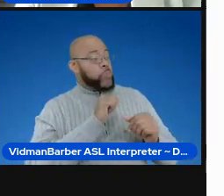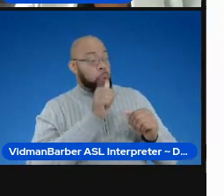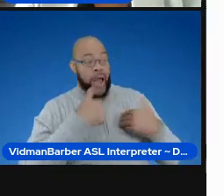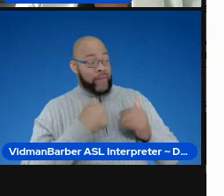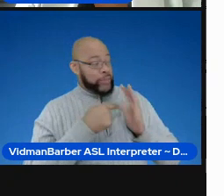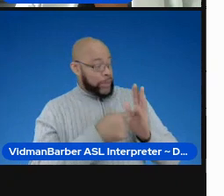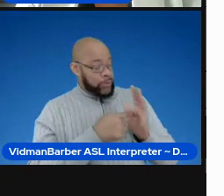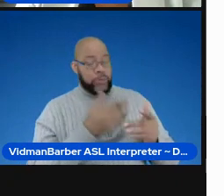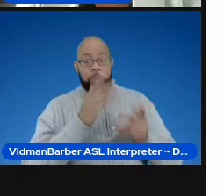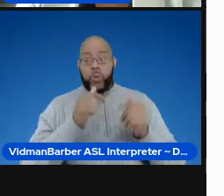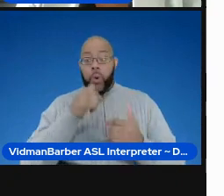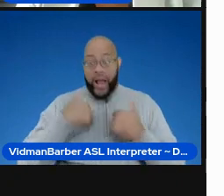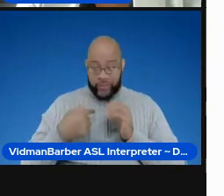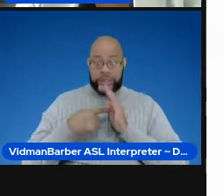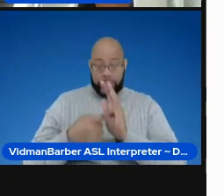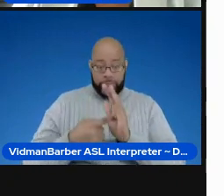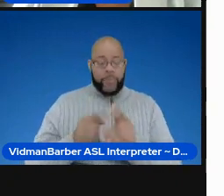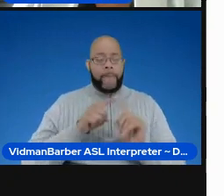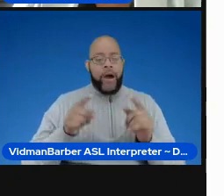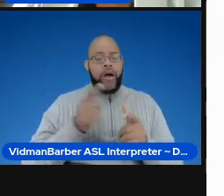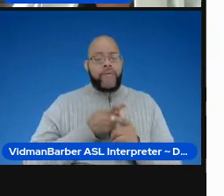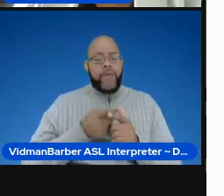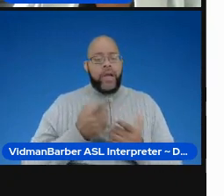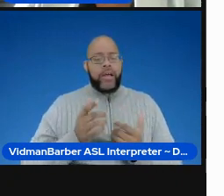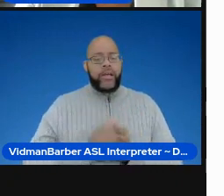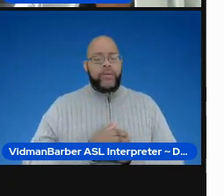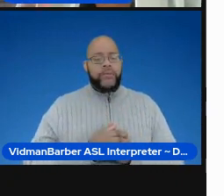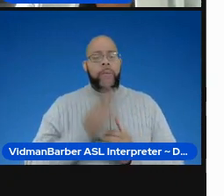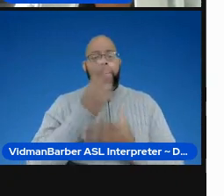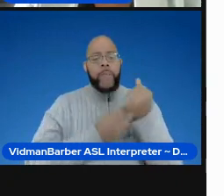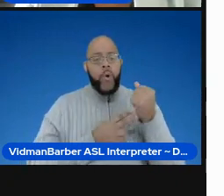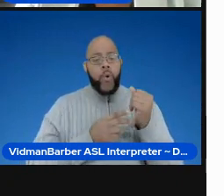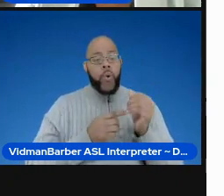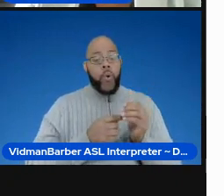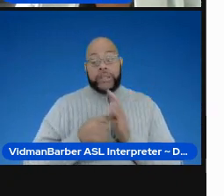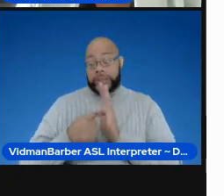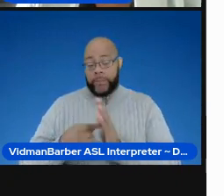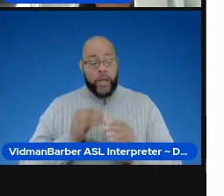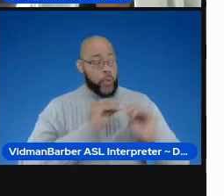or people who are symptomatic, but then both the symptomatic and